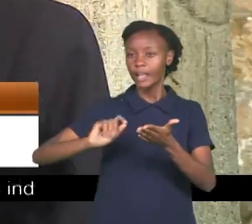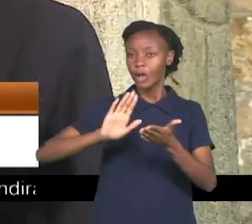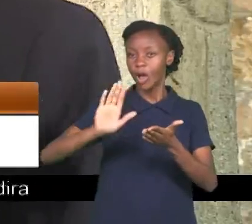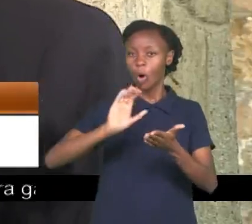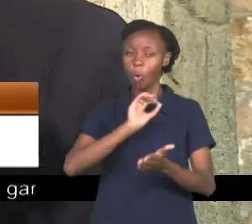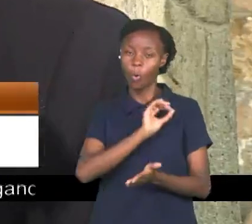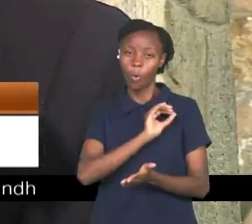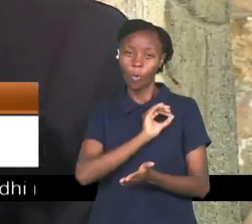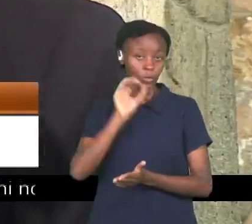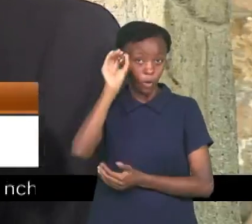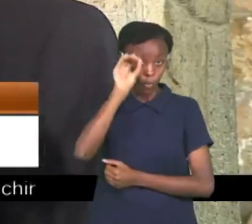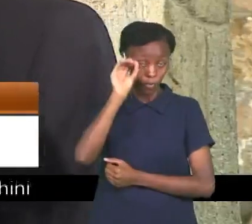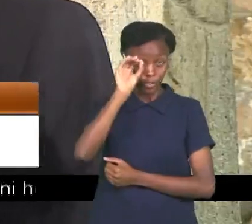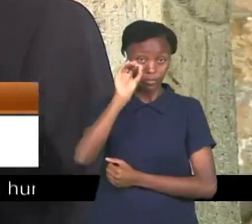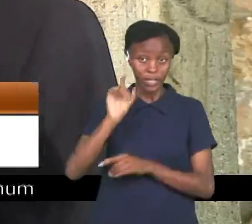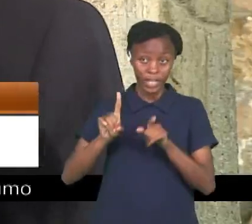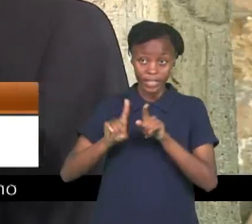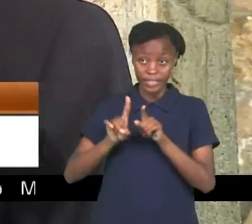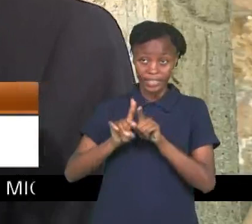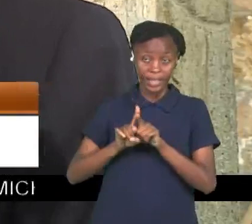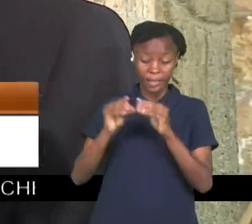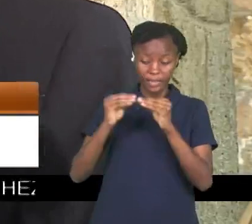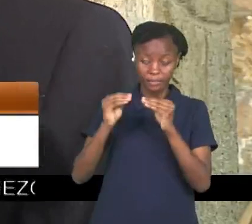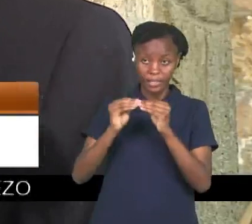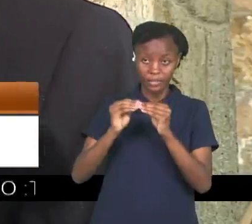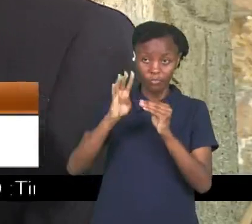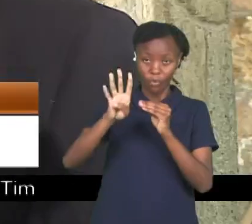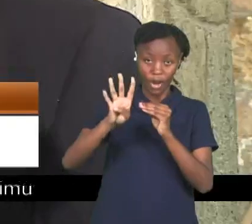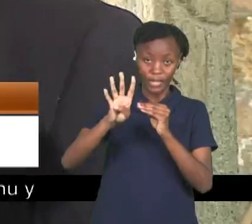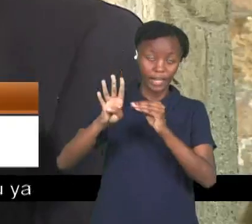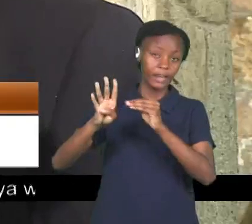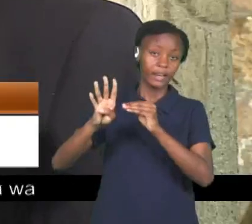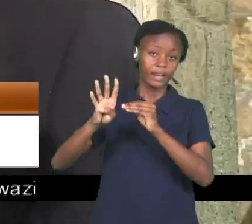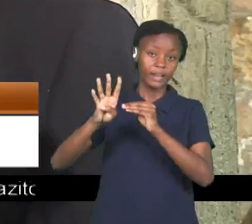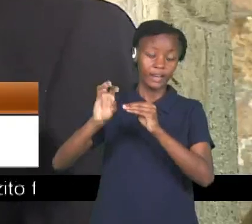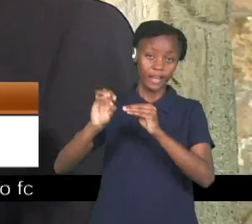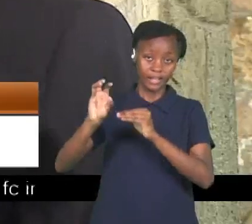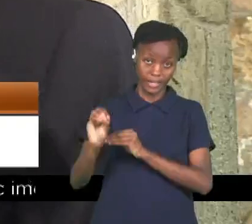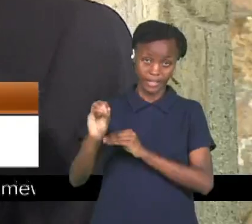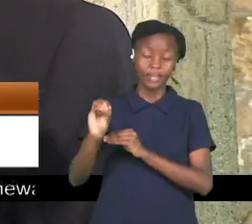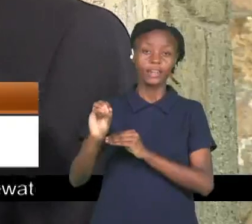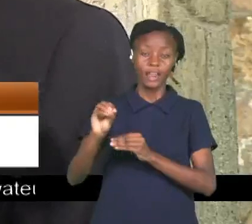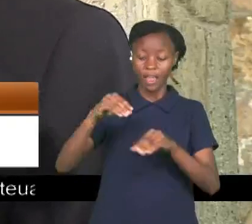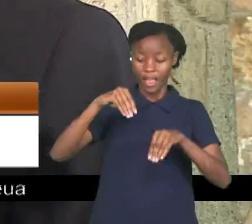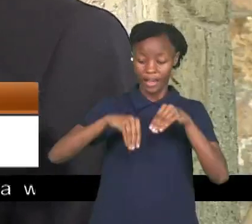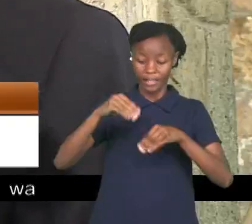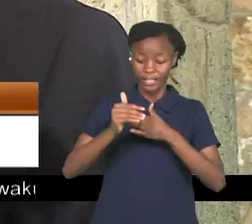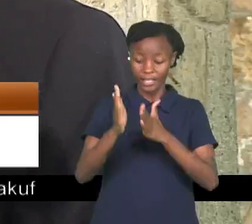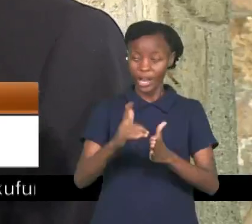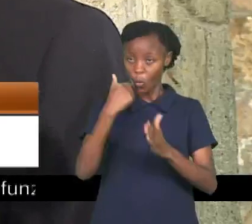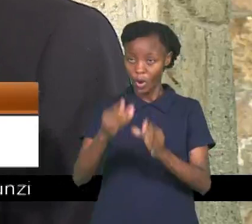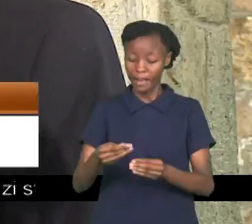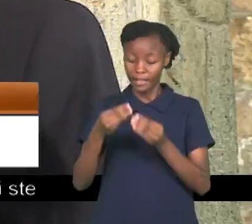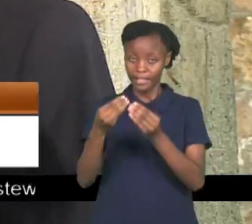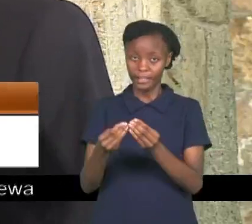their wish. We also met over 400 elected leaders who came and made presentation to